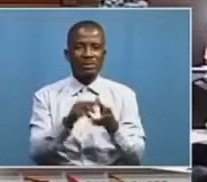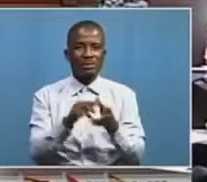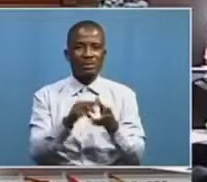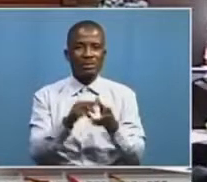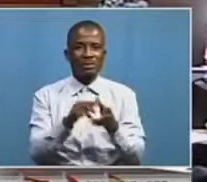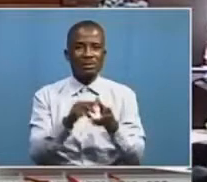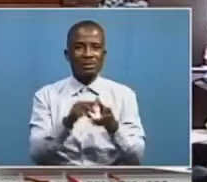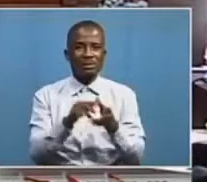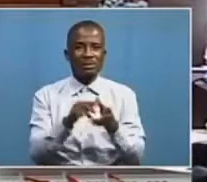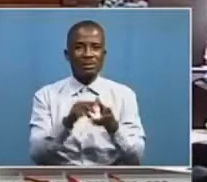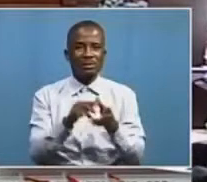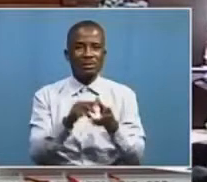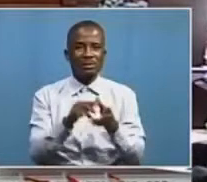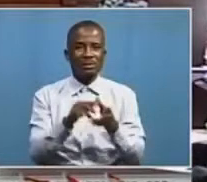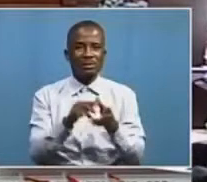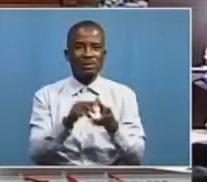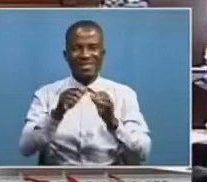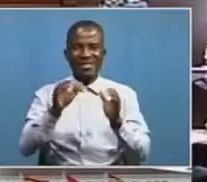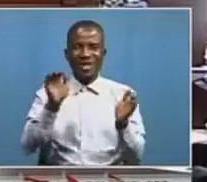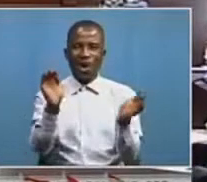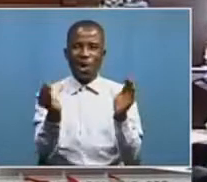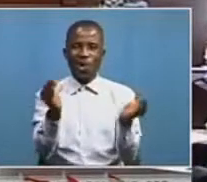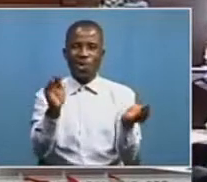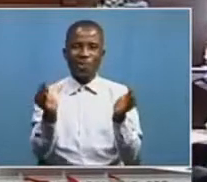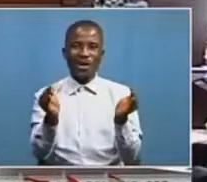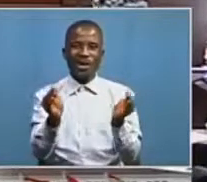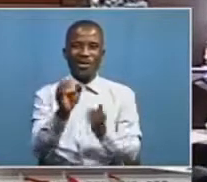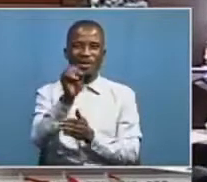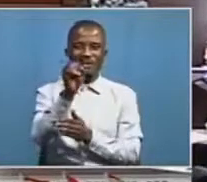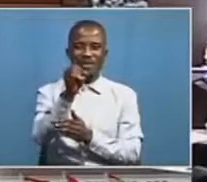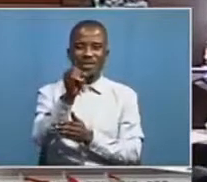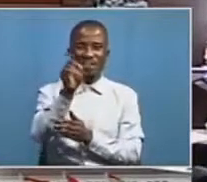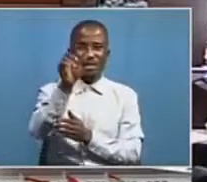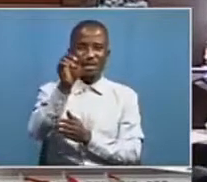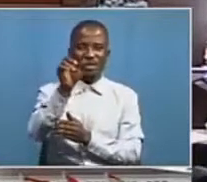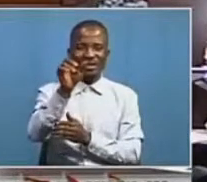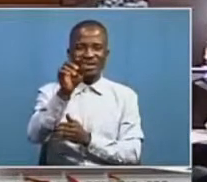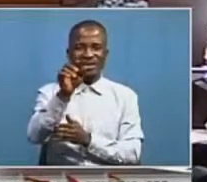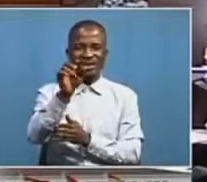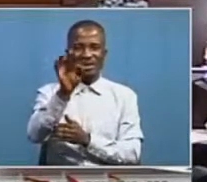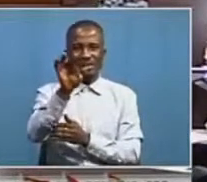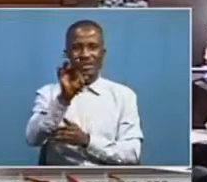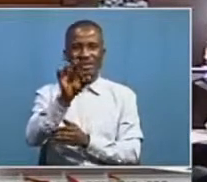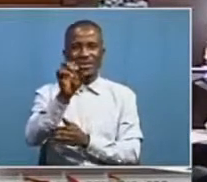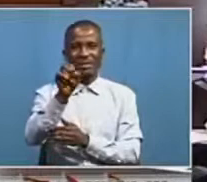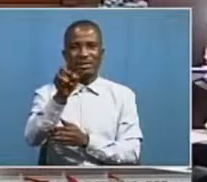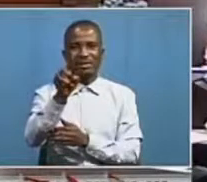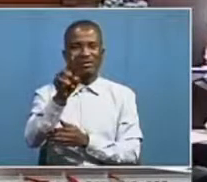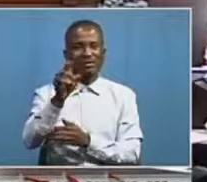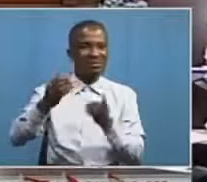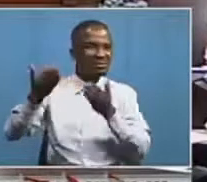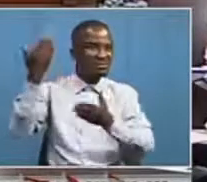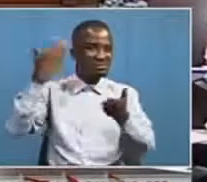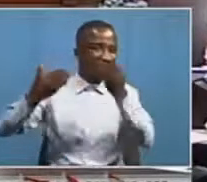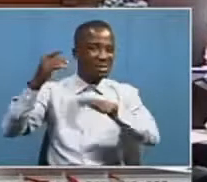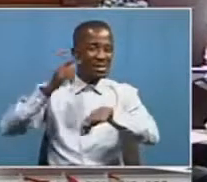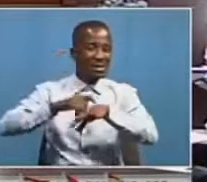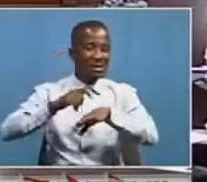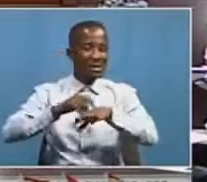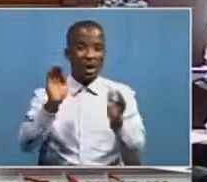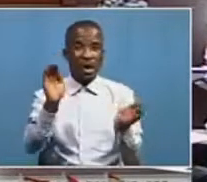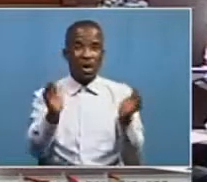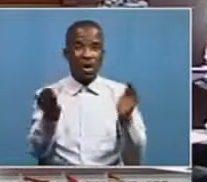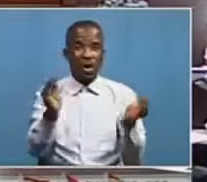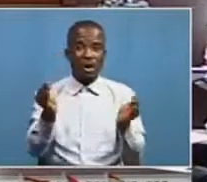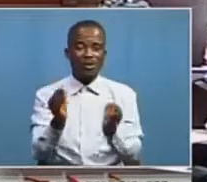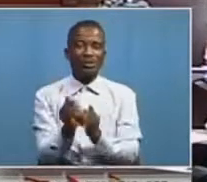case of Dyson versus Attorney General, 1911 1KB 410, cited by counsel for the petitioner